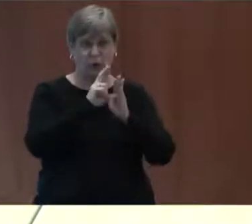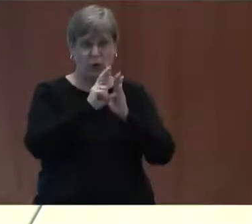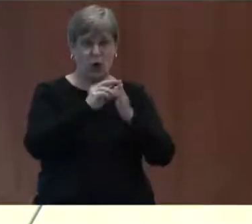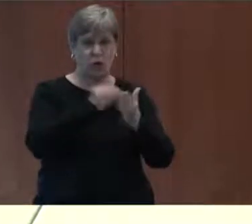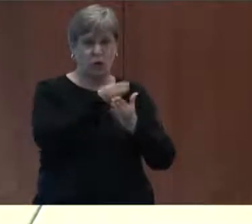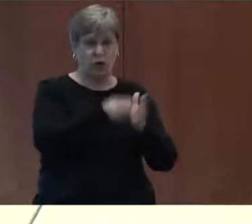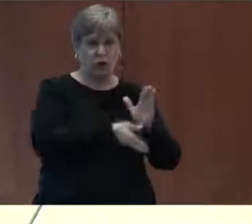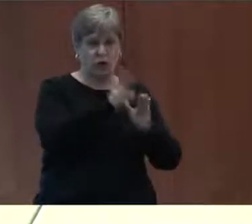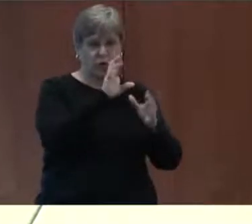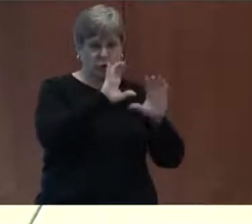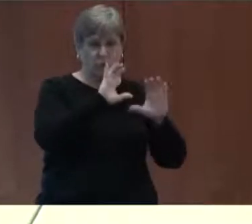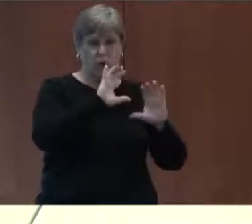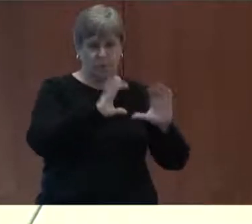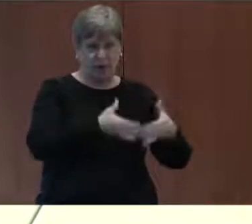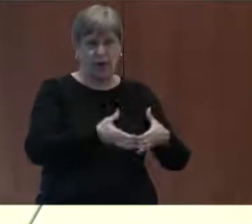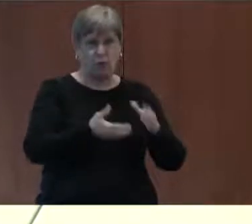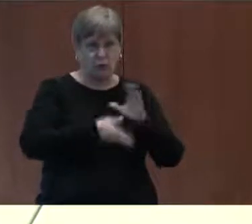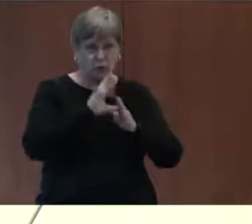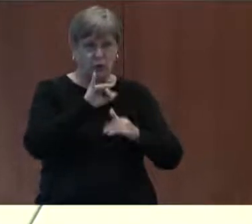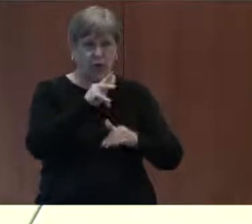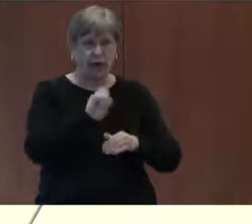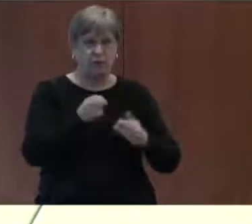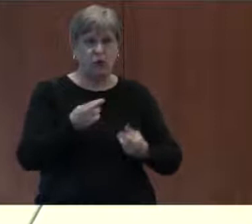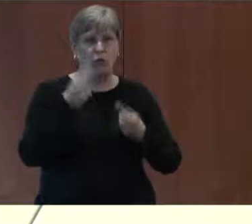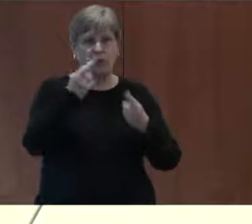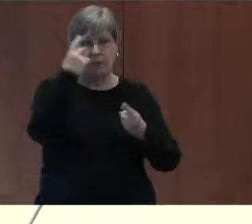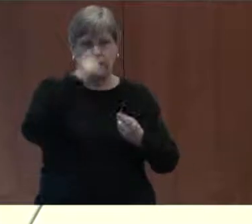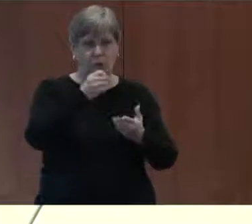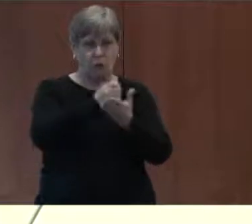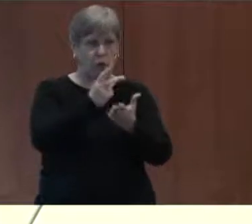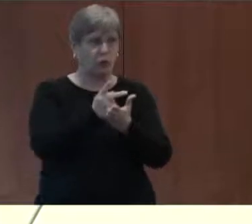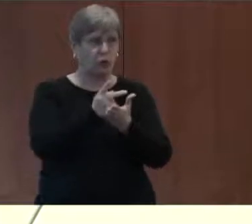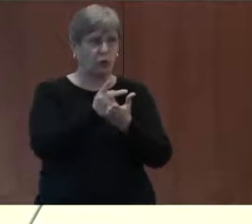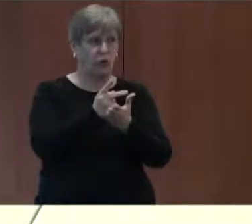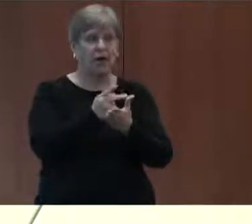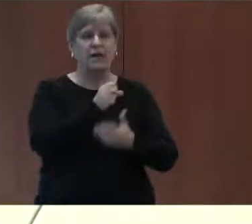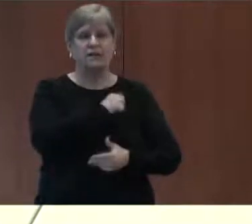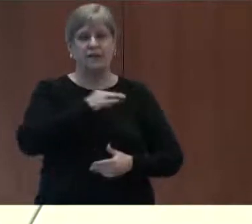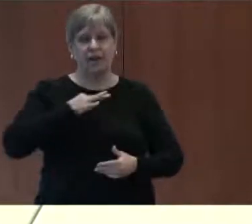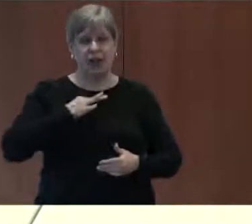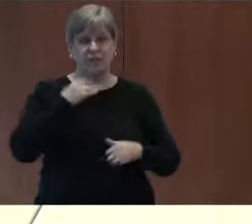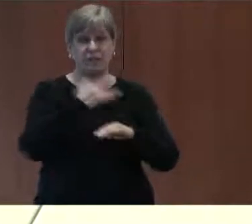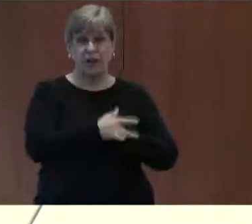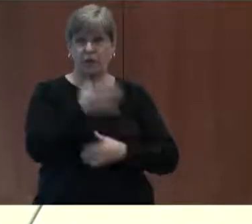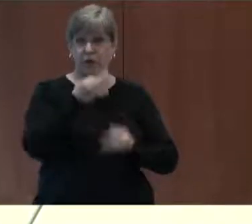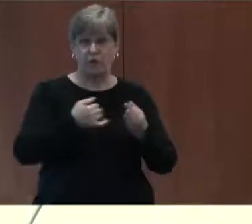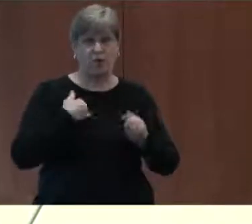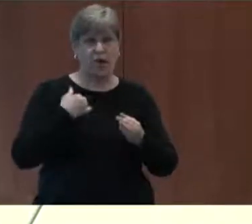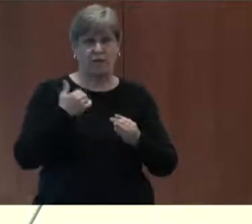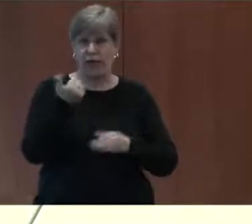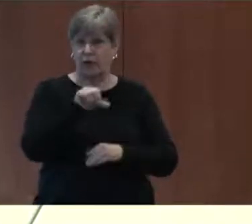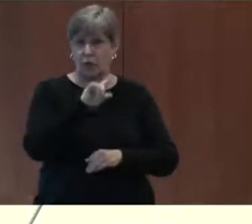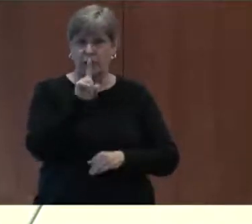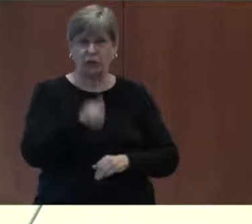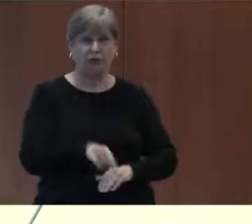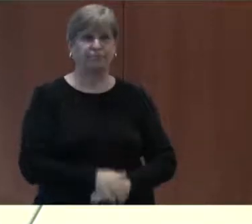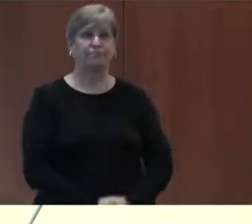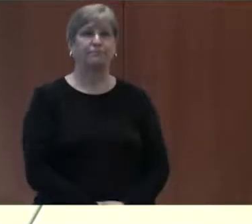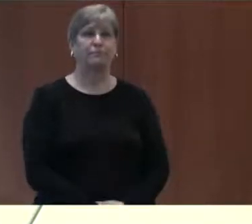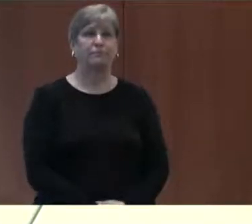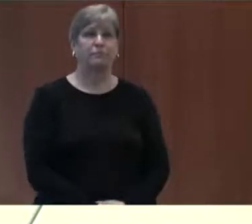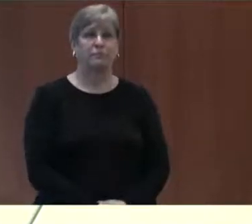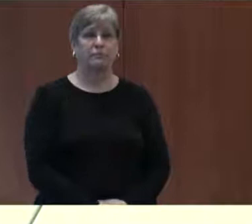Review Committee has reviewed these items and they are being recommended for approval, and staff is available if you have any additional questions.